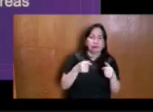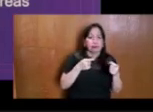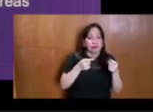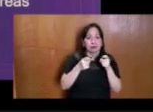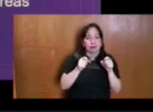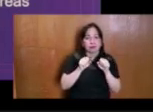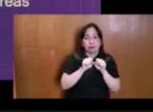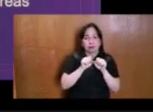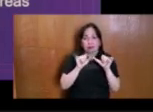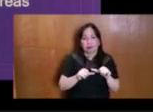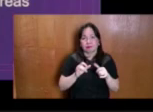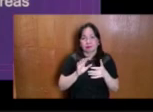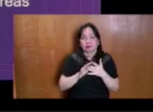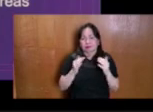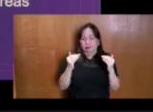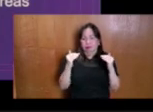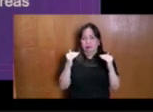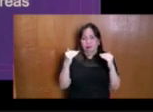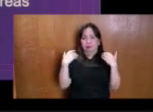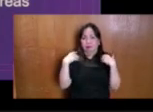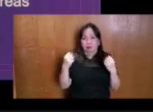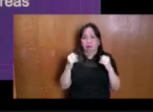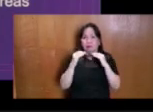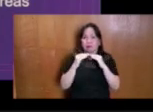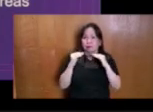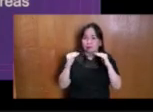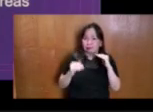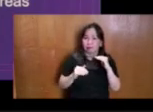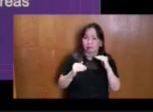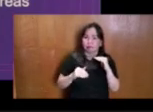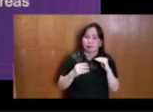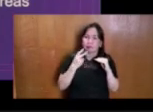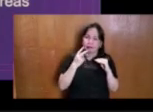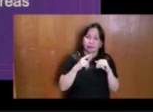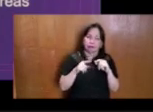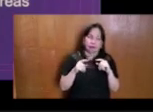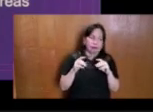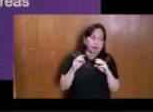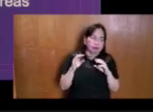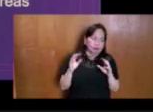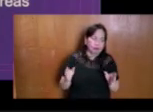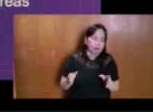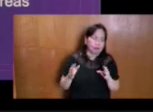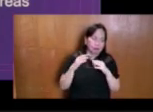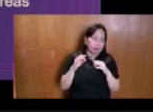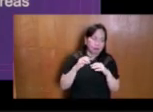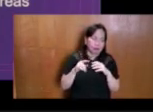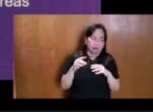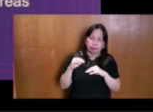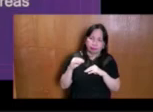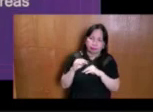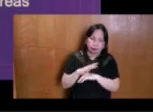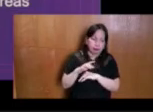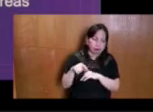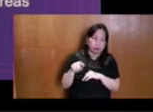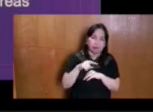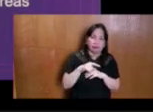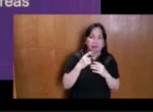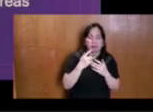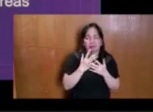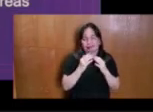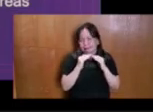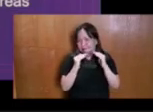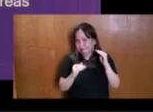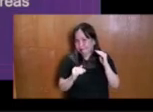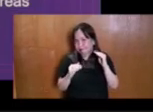and that is health inequalities. You see how facilities are evenly distributed or unevenly distributed, that's